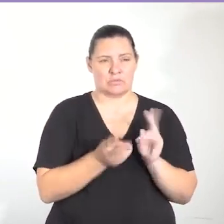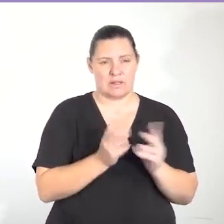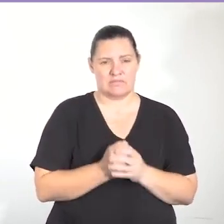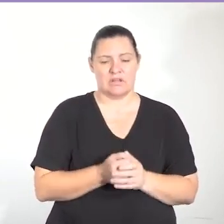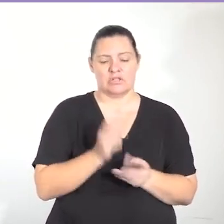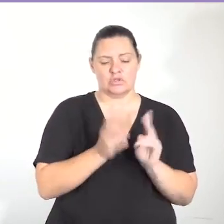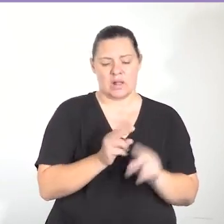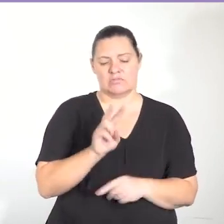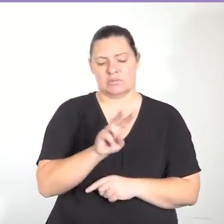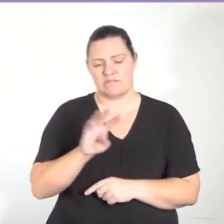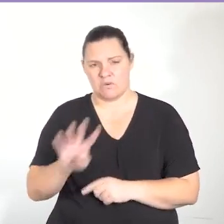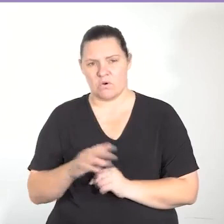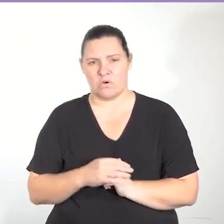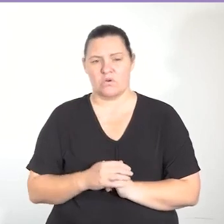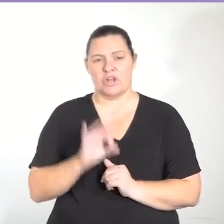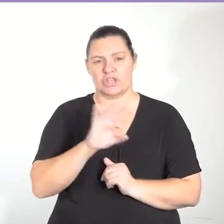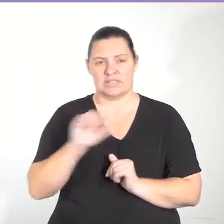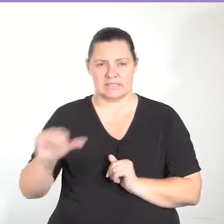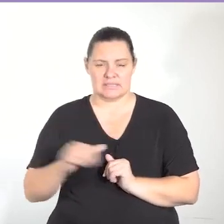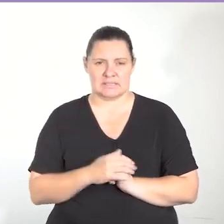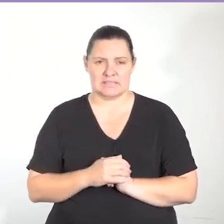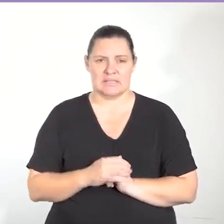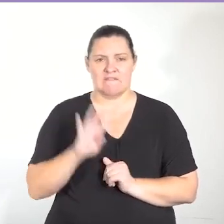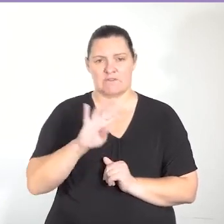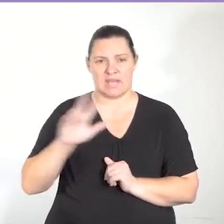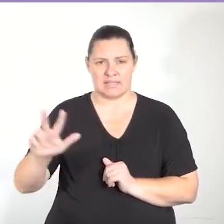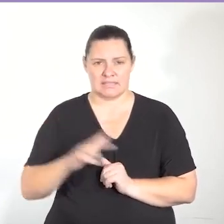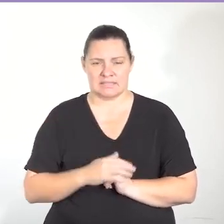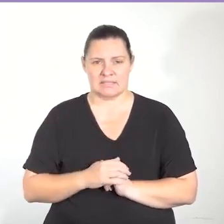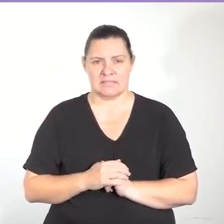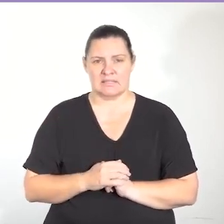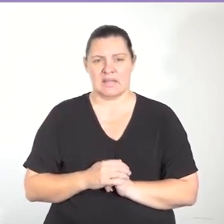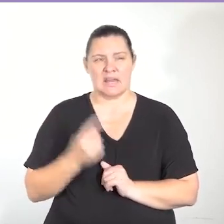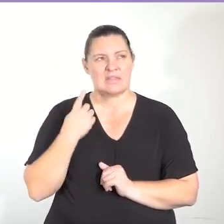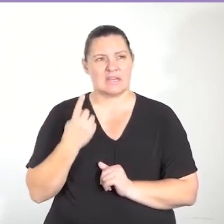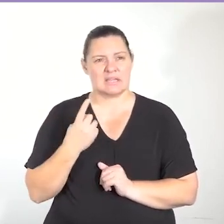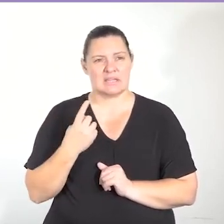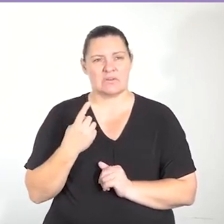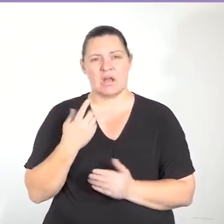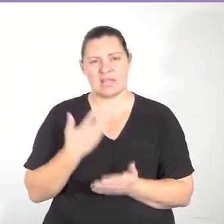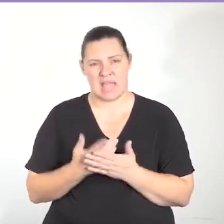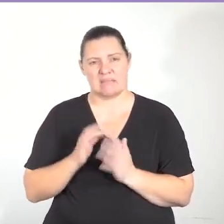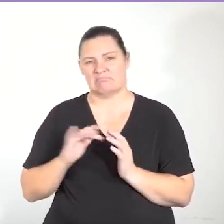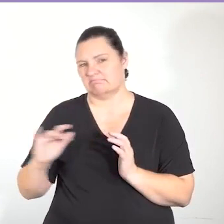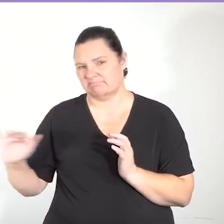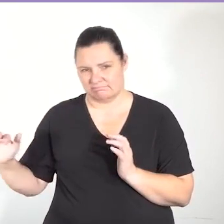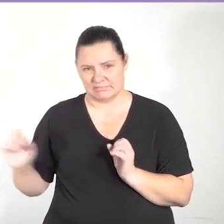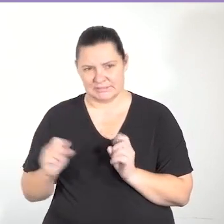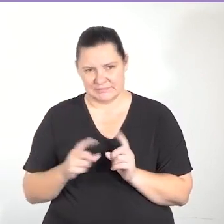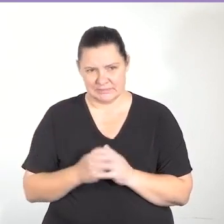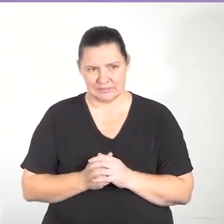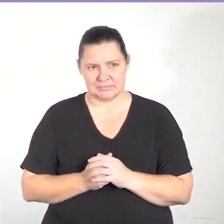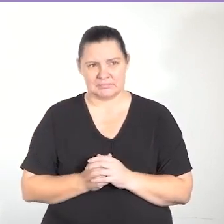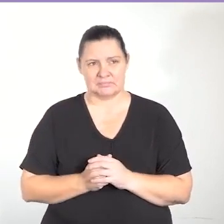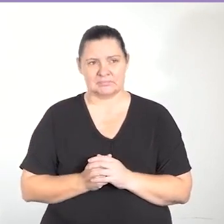of 12 are 12, 24, 36, 48, and I think you can continue